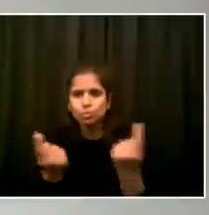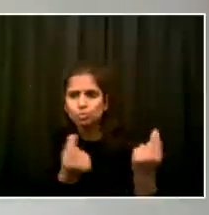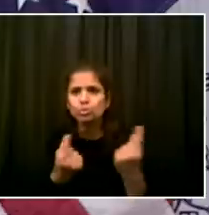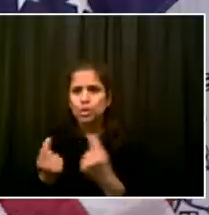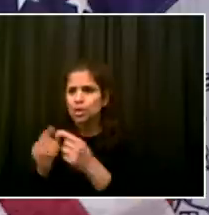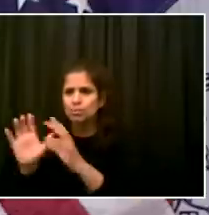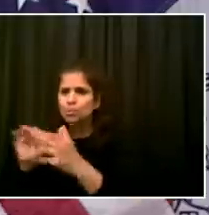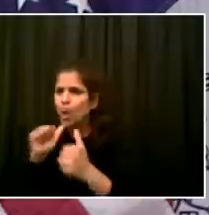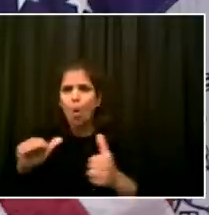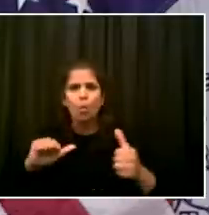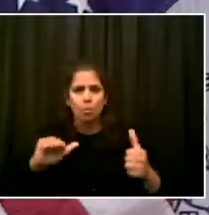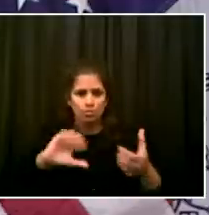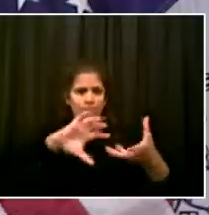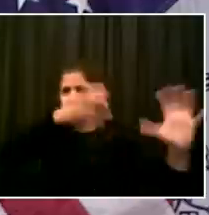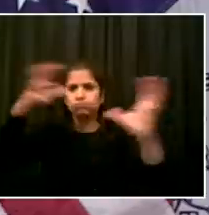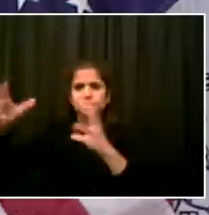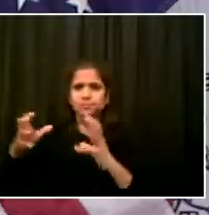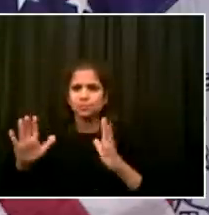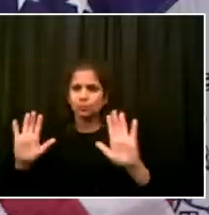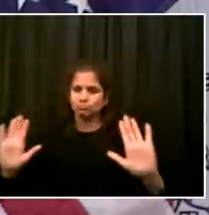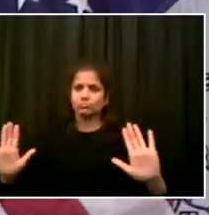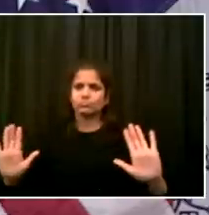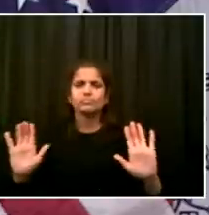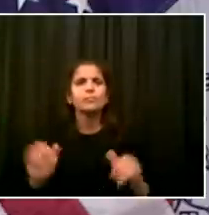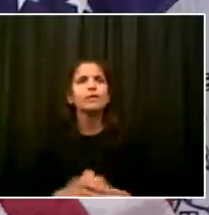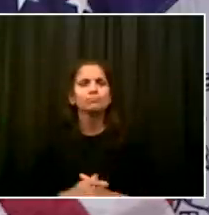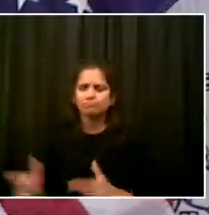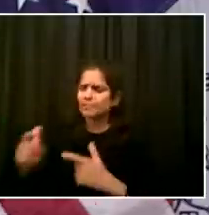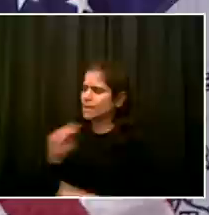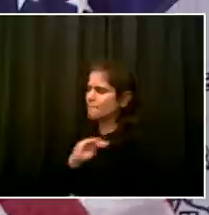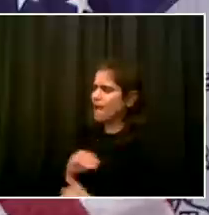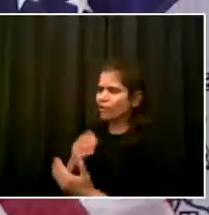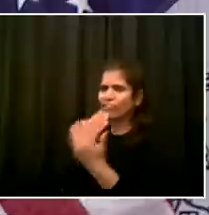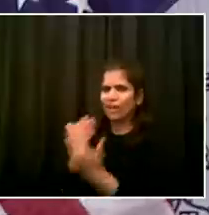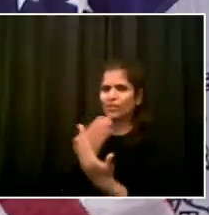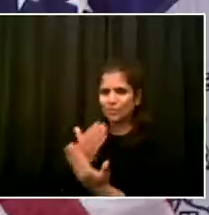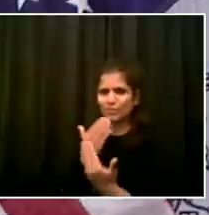Last question for today. Jeff Mays from the New York Times.